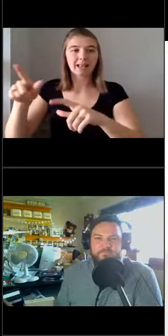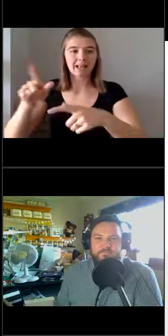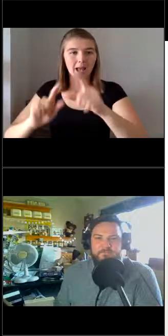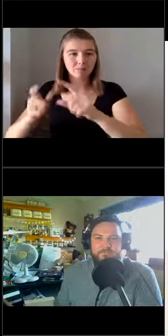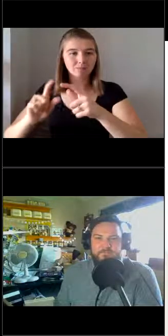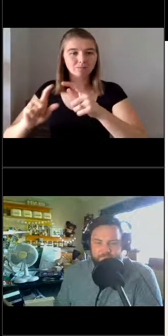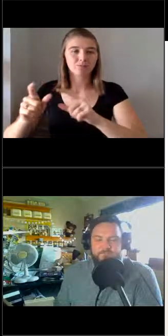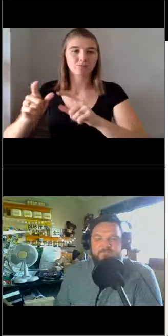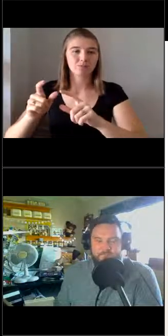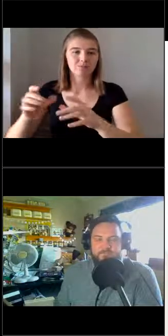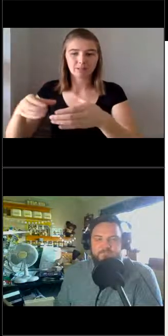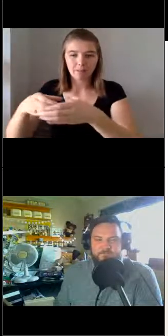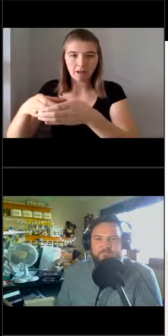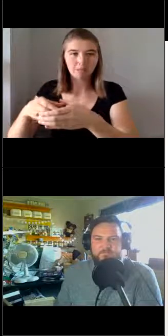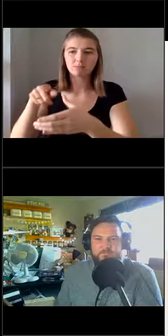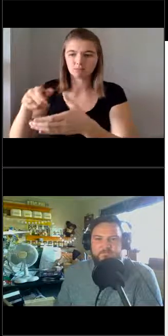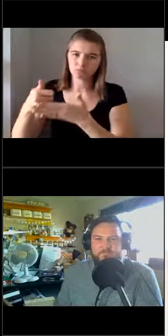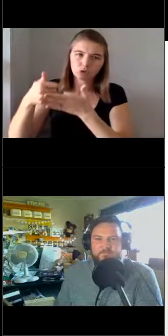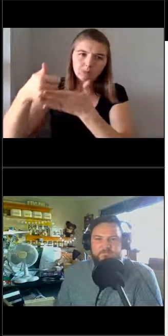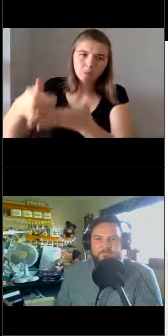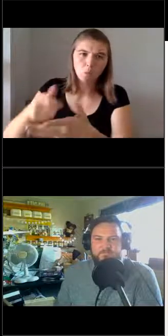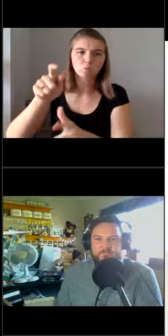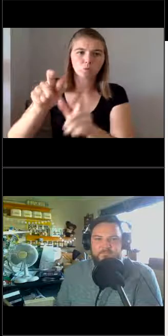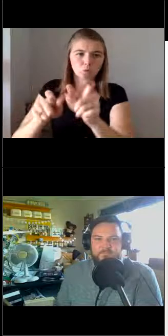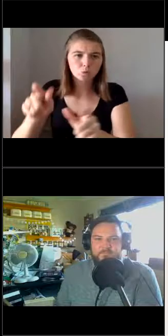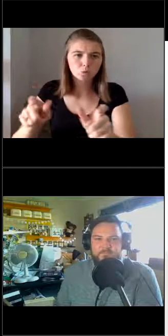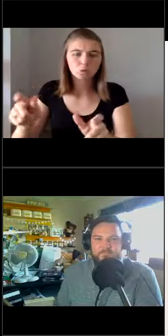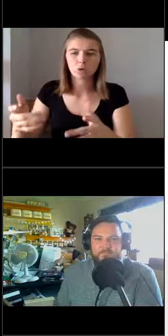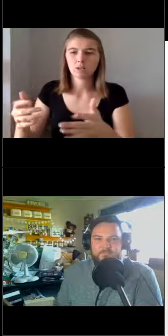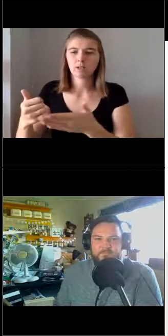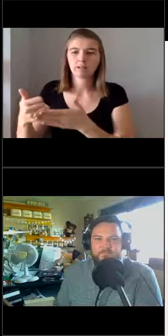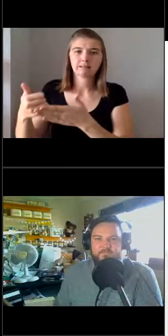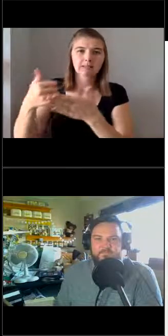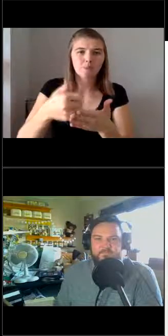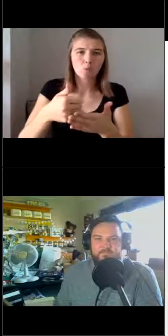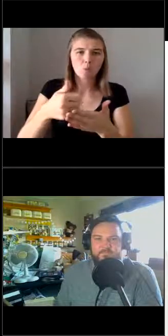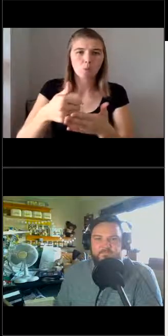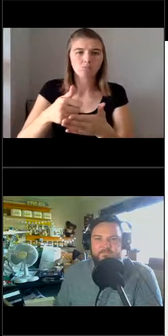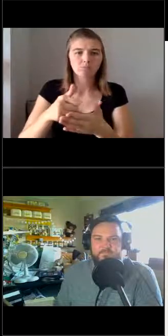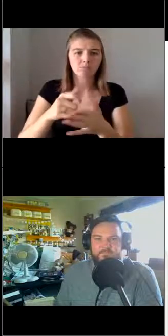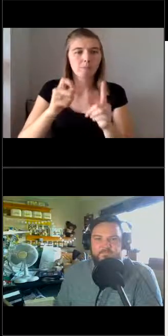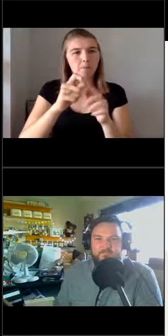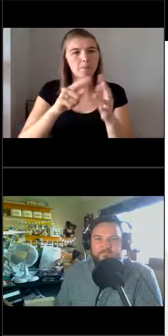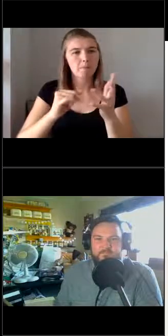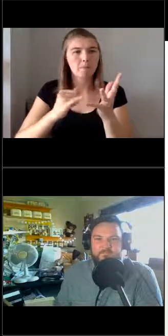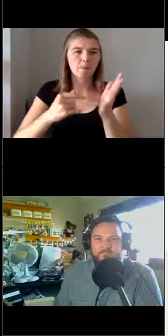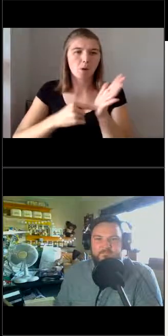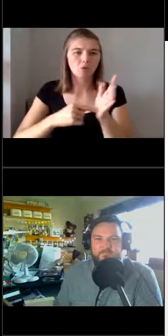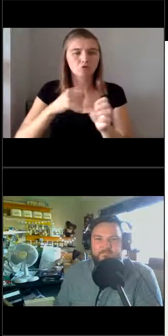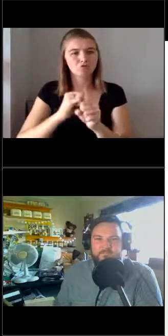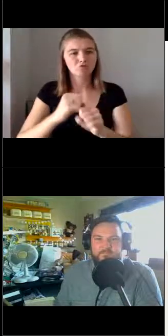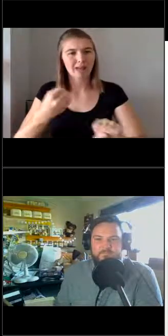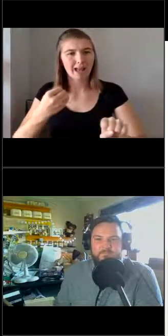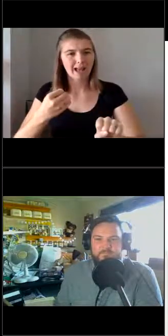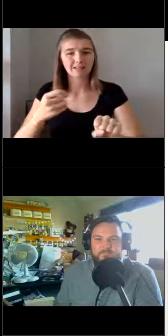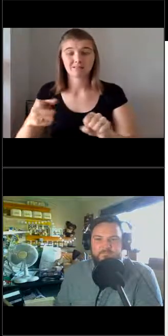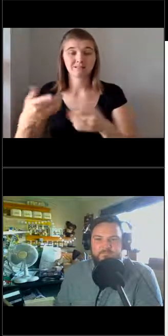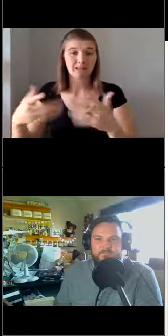of the student, and all the postgraduate students, they have been given like the